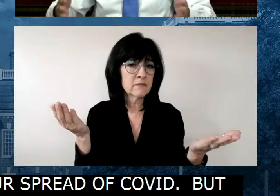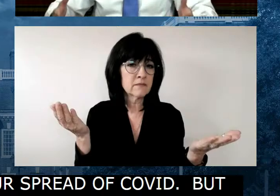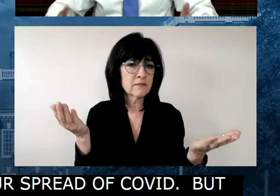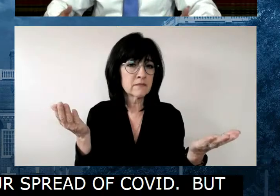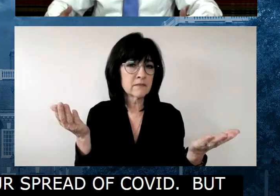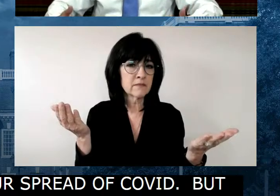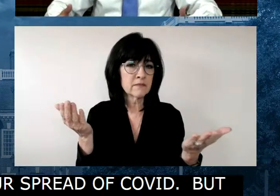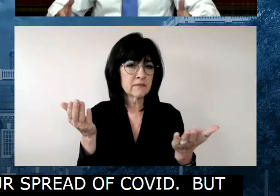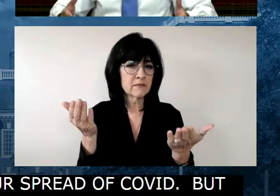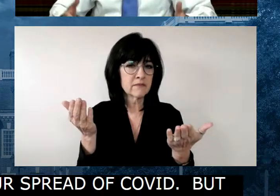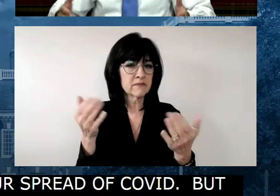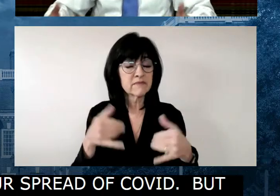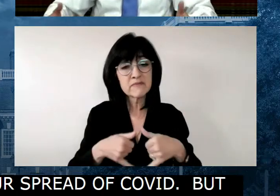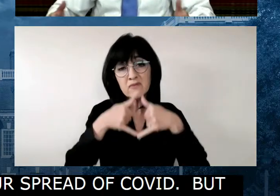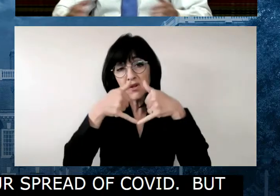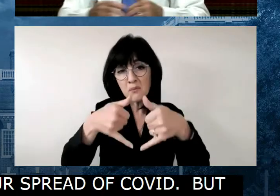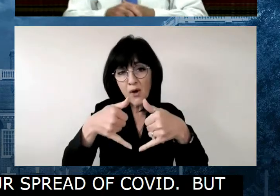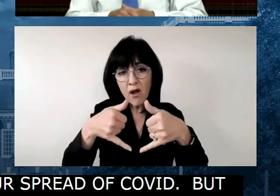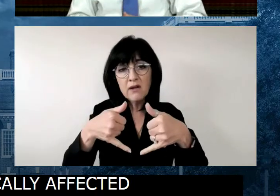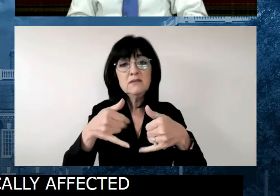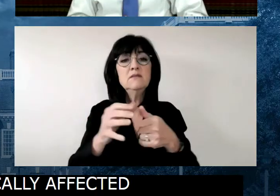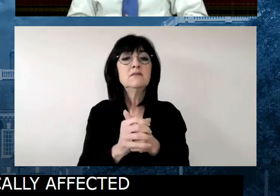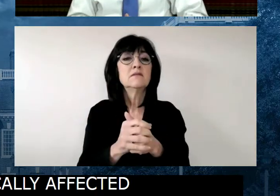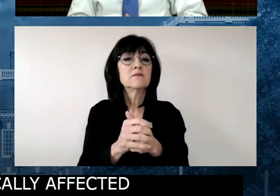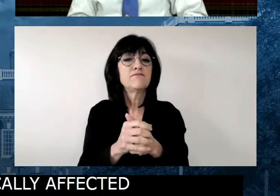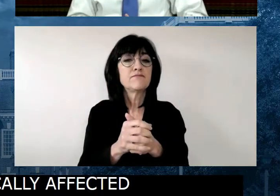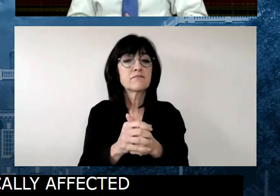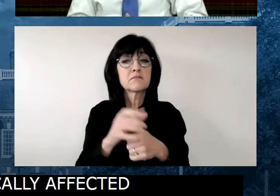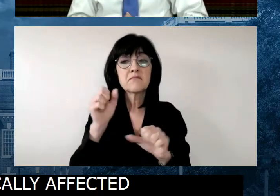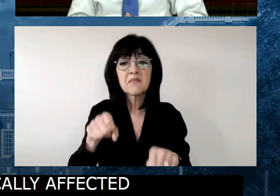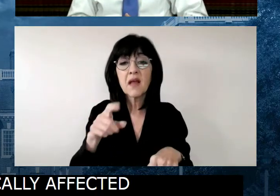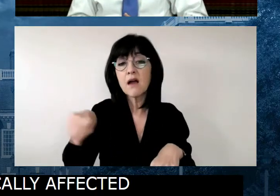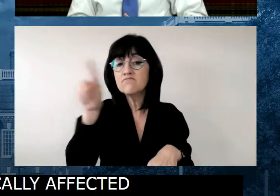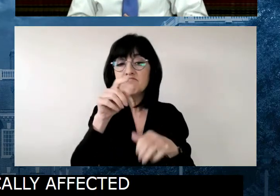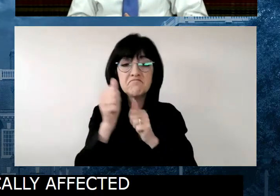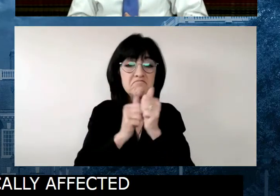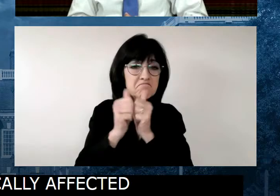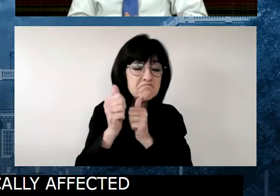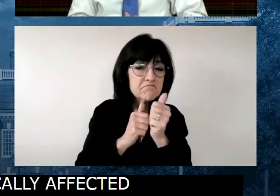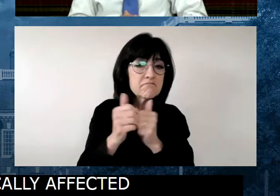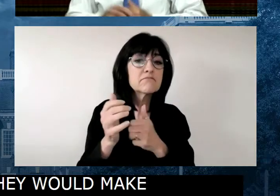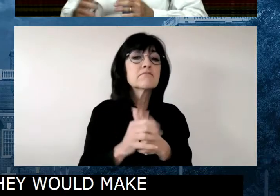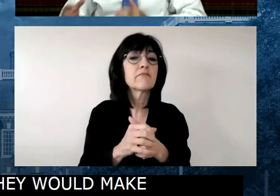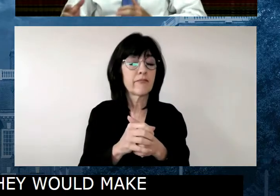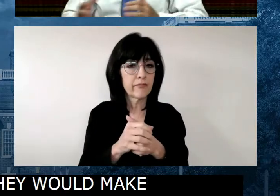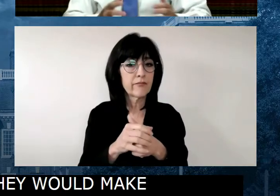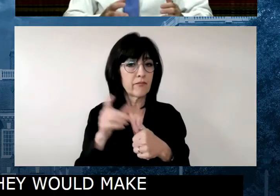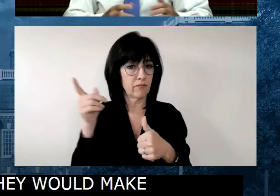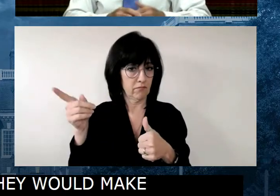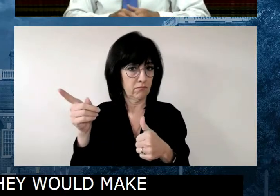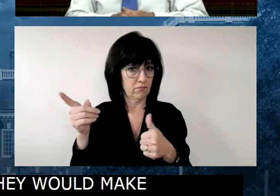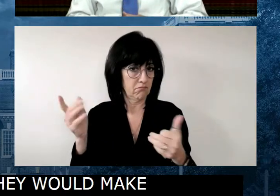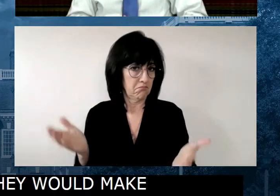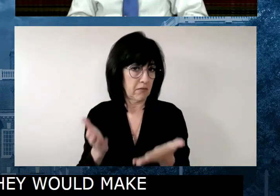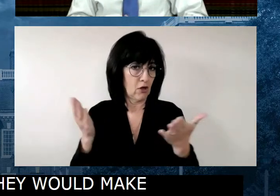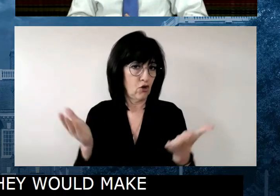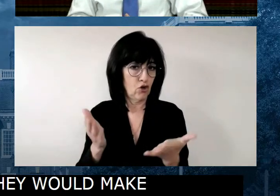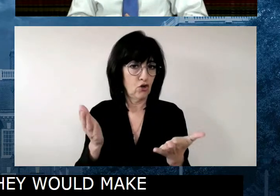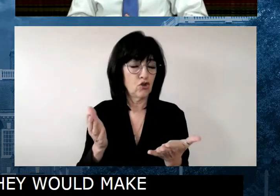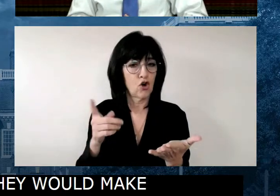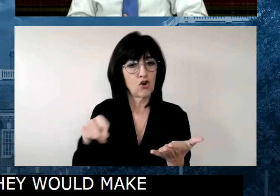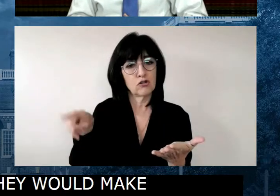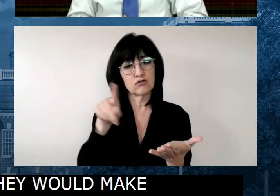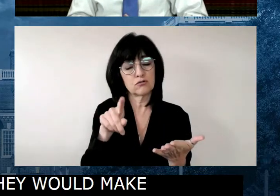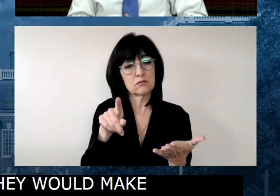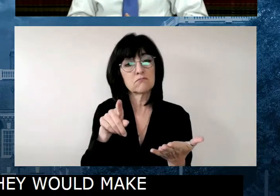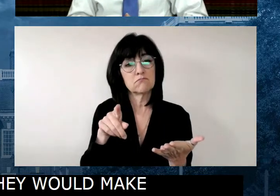prizes that they would make available to their customers. We're encouraging, obviously, customers